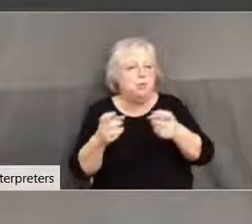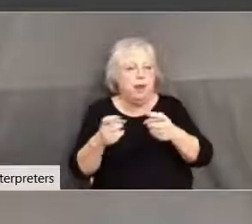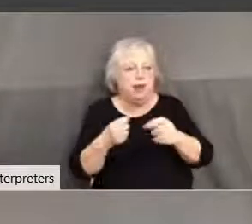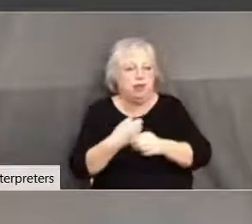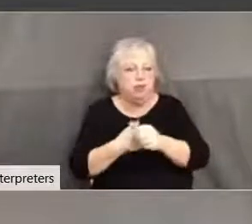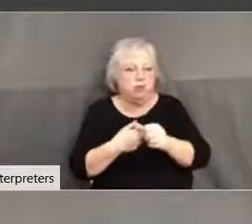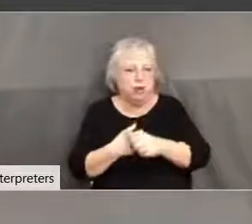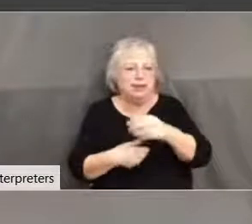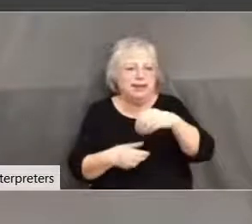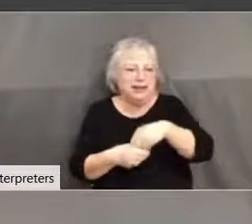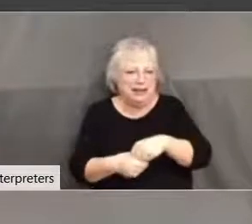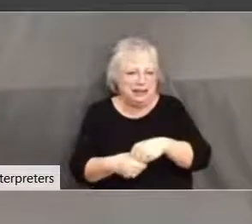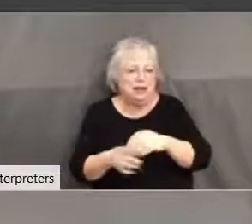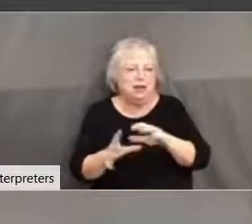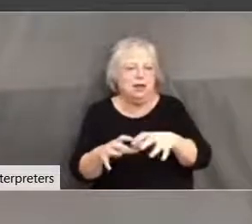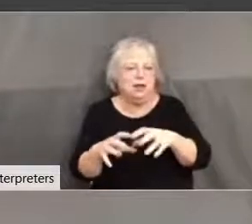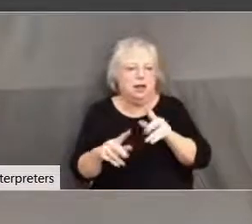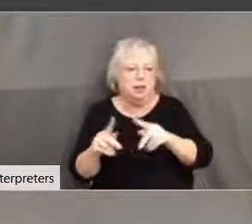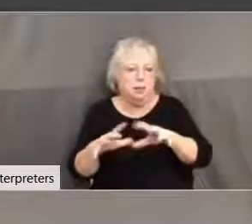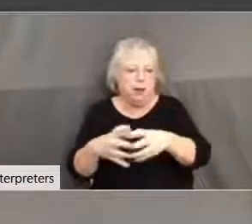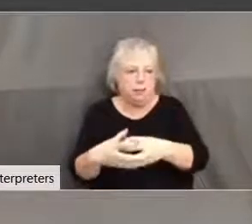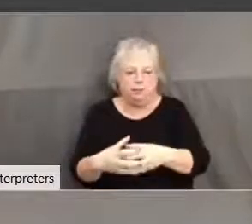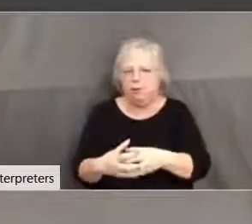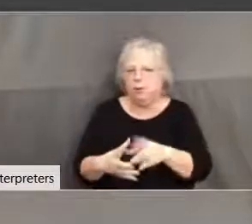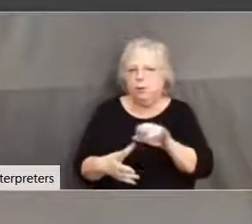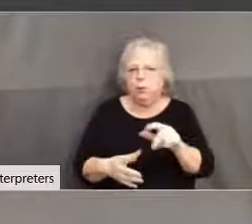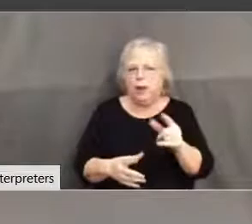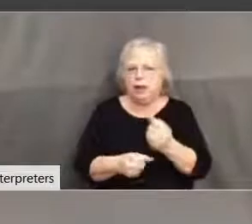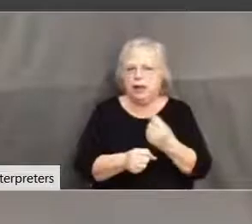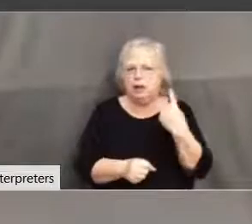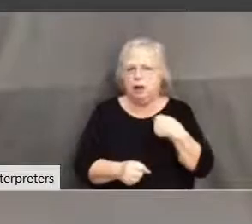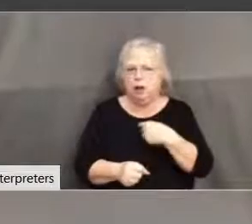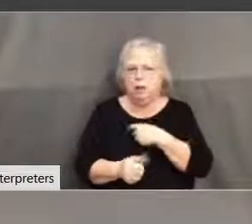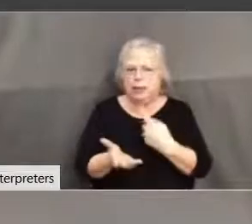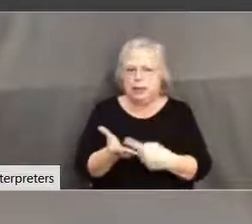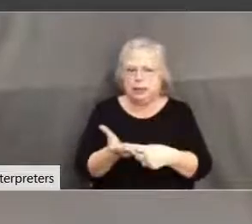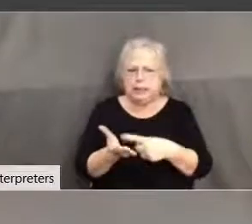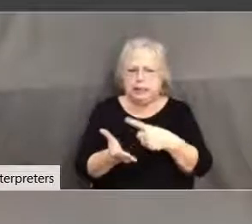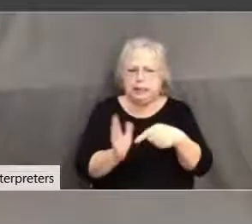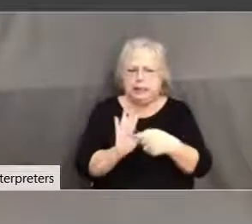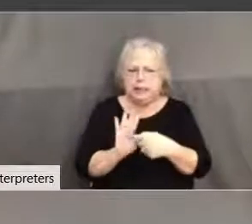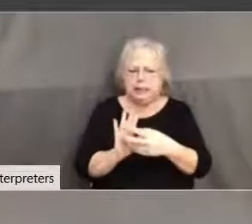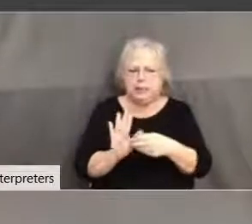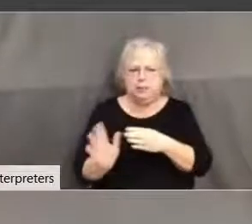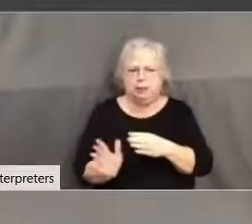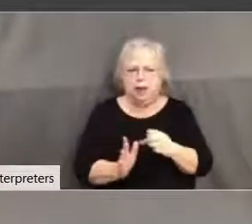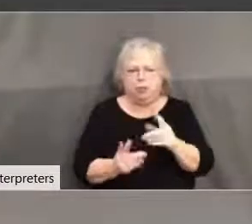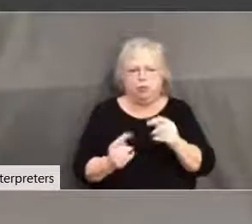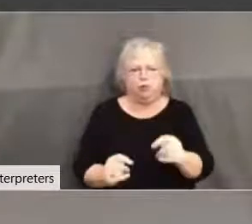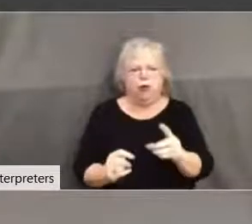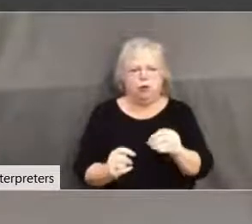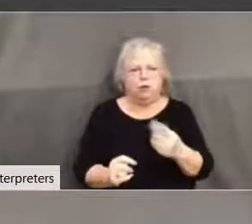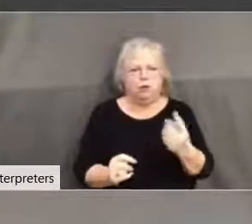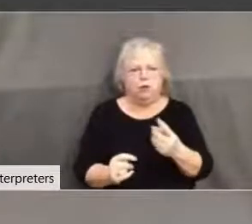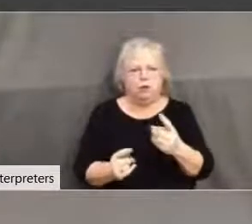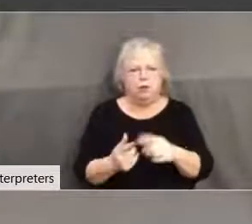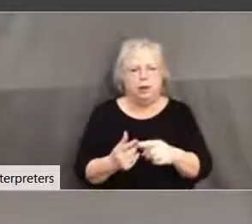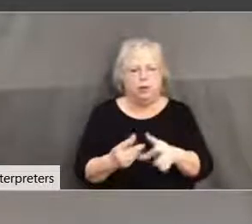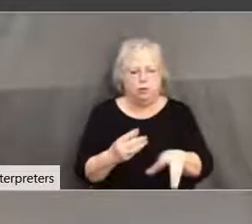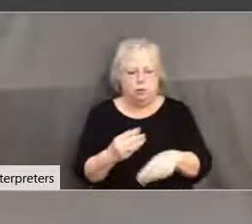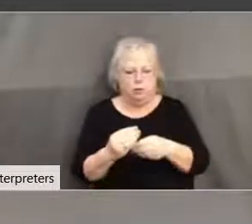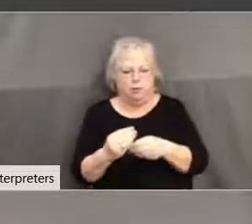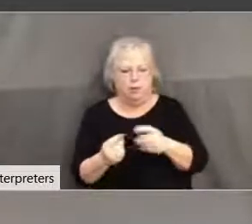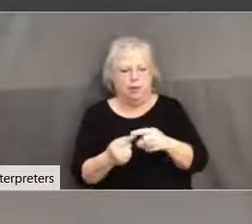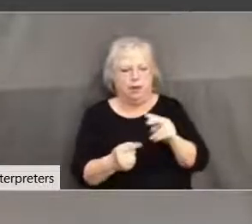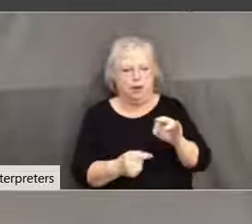population. Well, I mean, a year ago we talked about this, and the plan was to try to do something to supplement the United contract. And